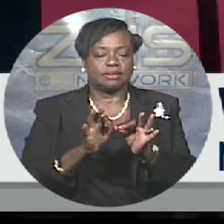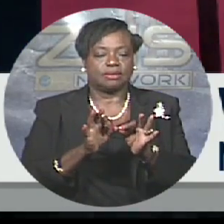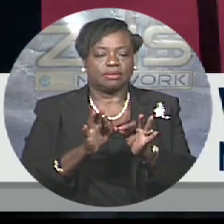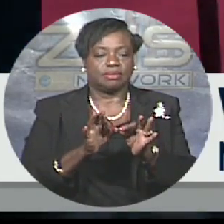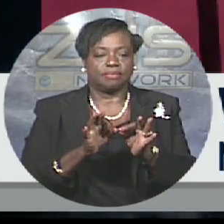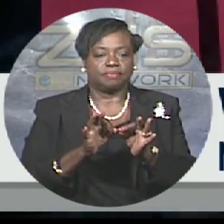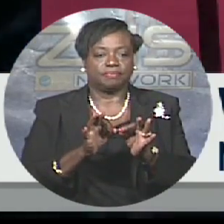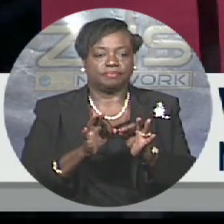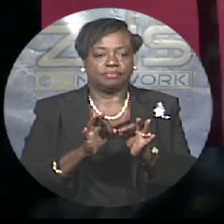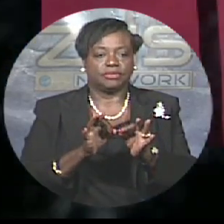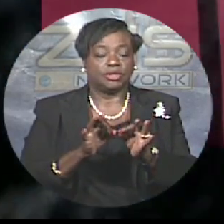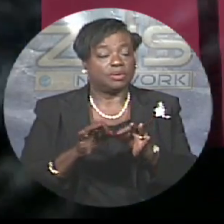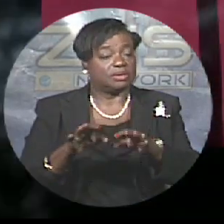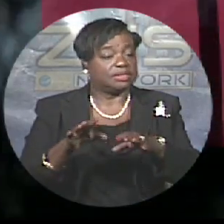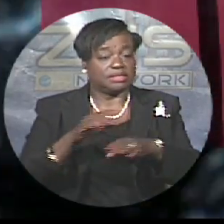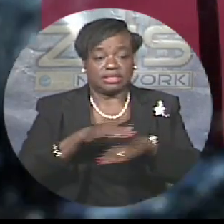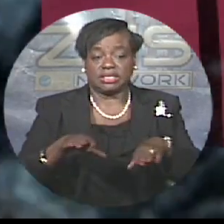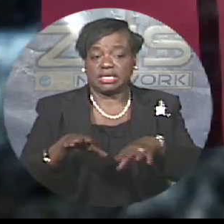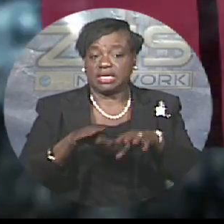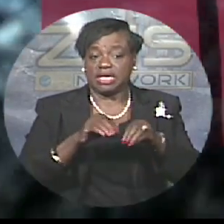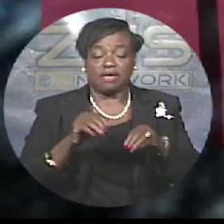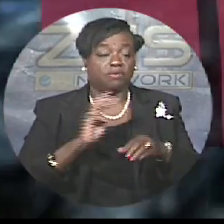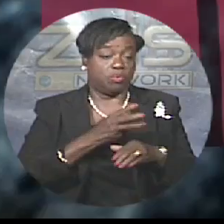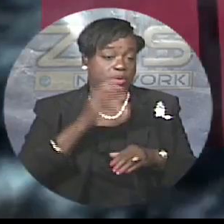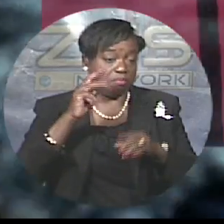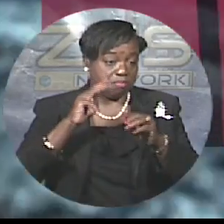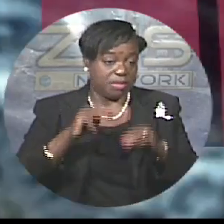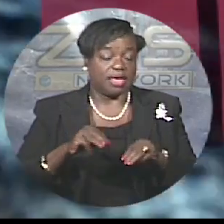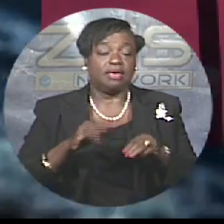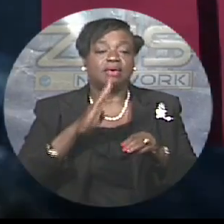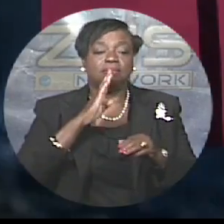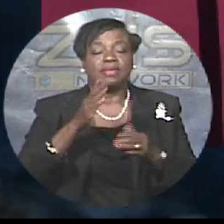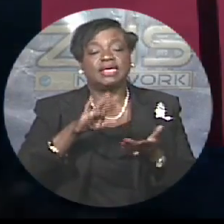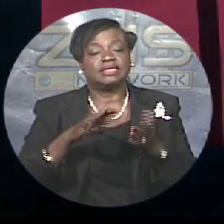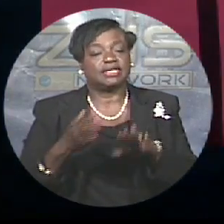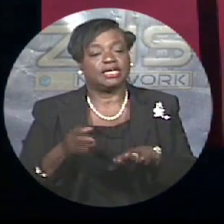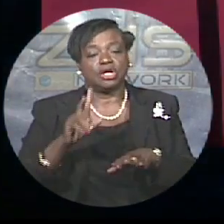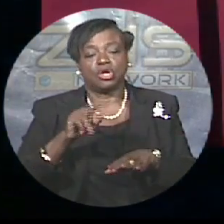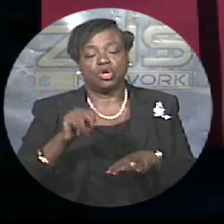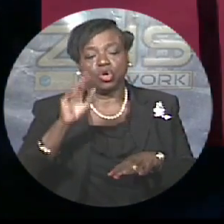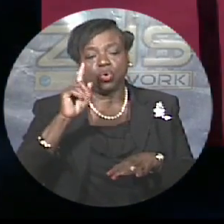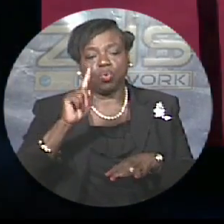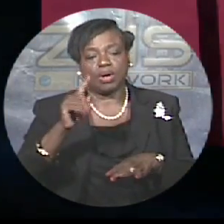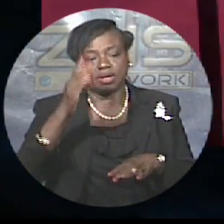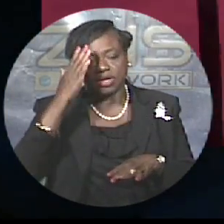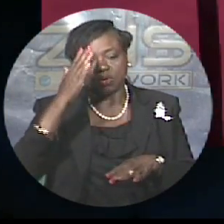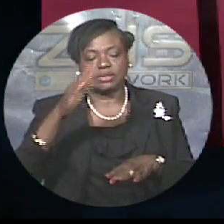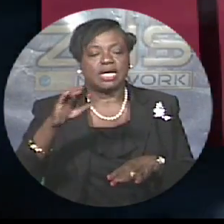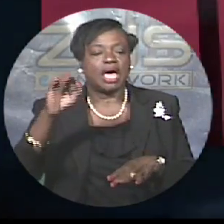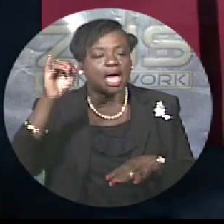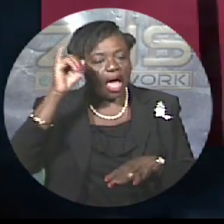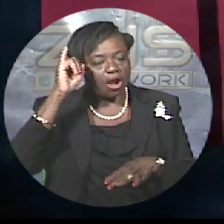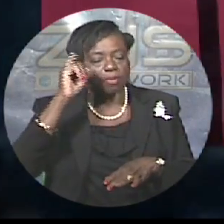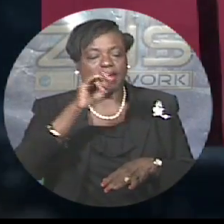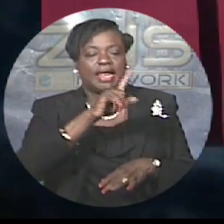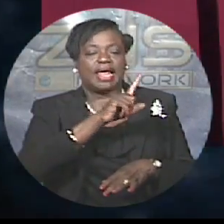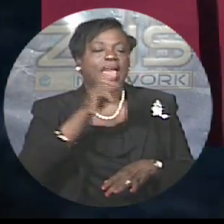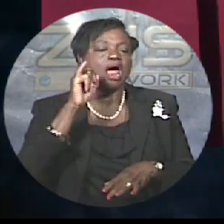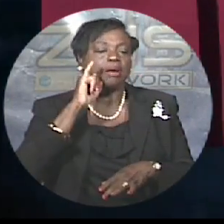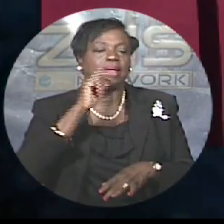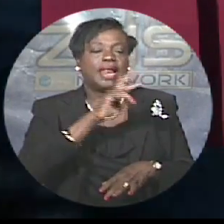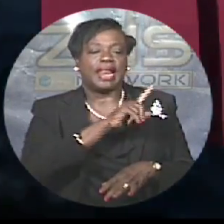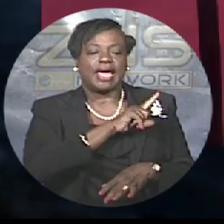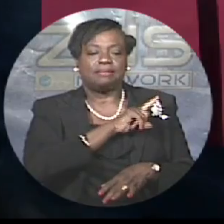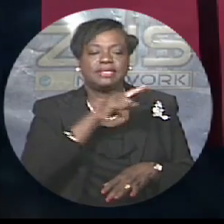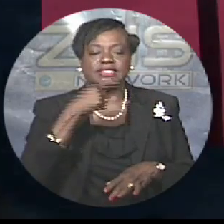there, probably might be dead. Nobody knows, only God one knows. Another Acklands resident, Arabella Lightbourne, says she was not afraid to